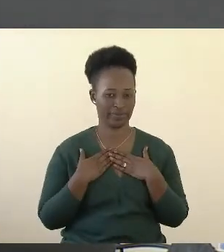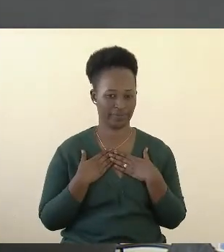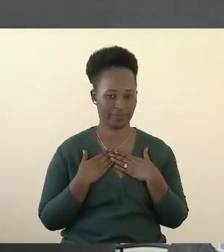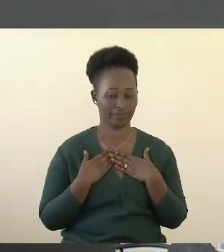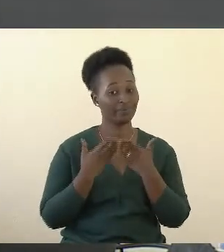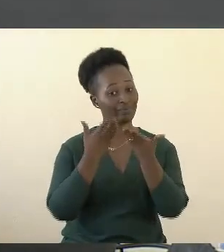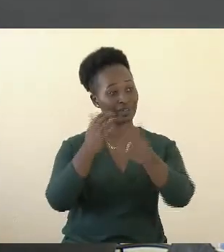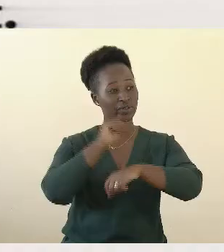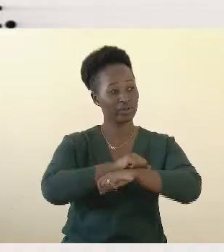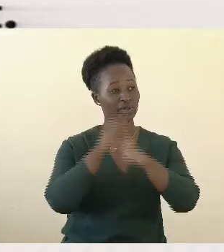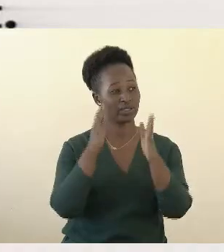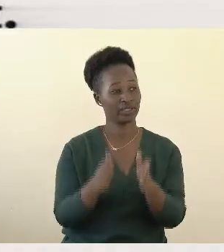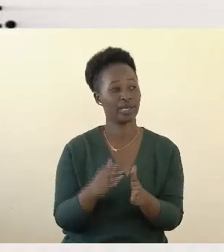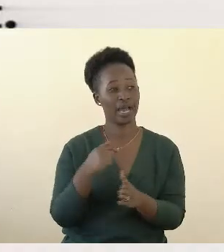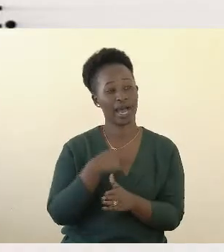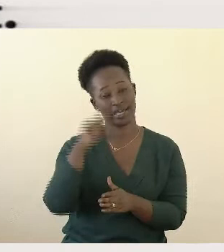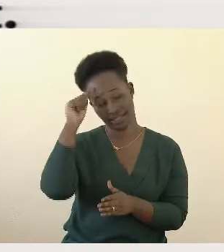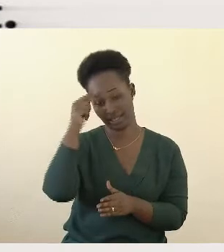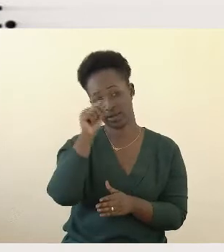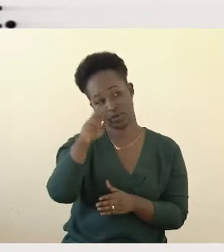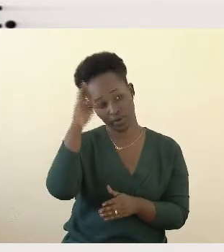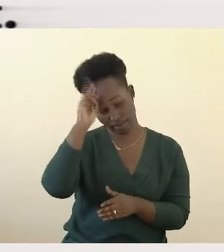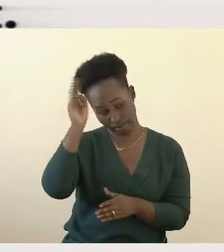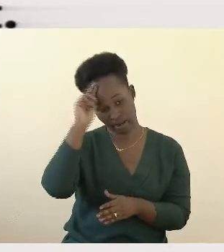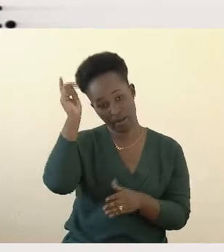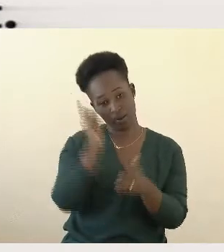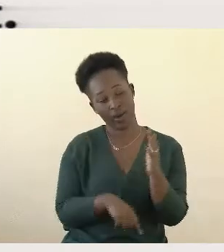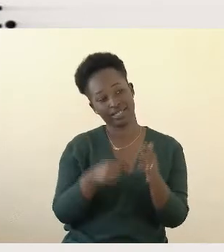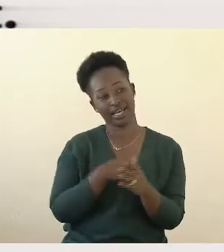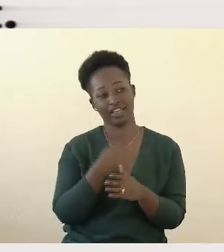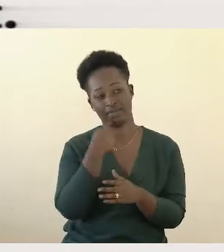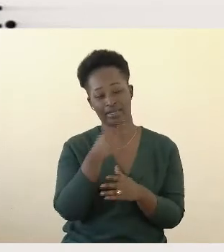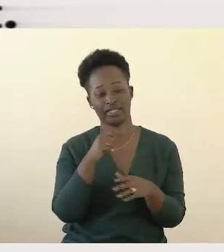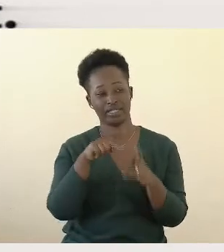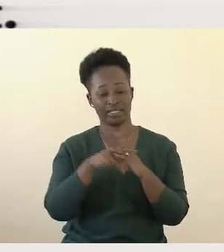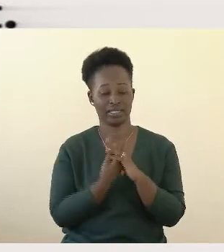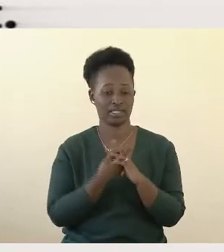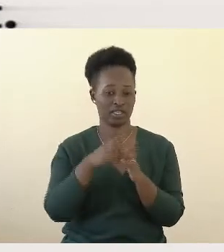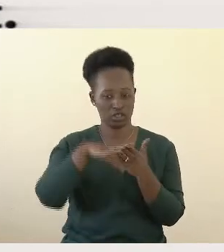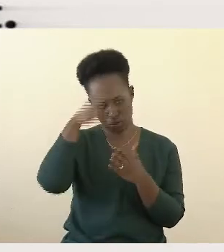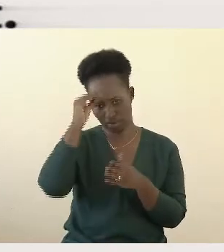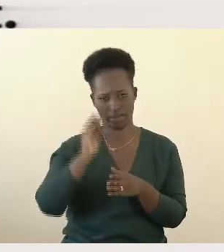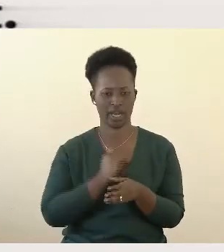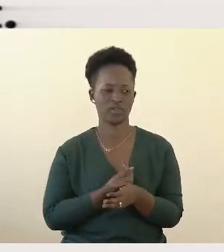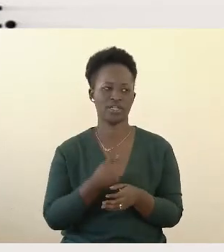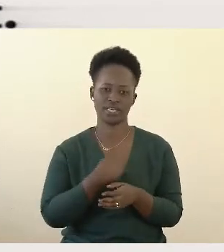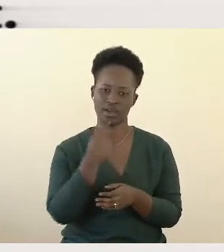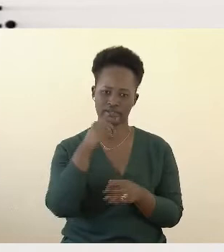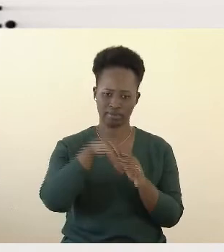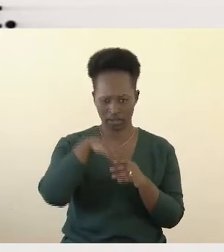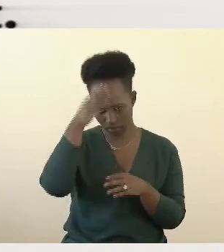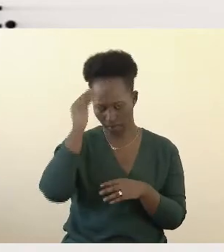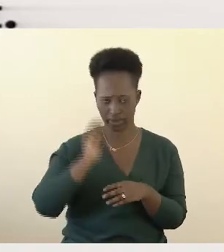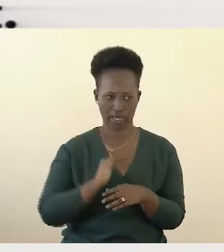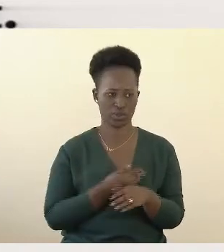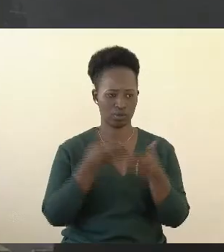Students, I think you do remember what I mentioned at the starting of our lesson. I said in our lesson of today,